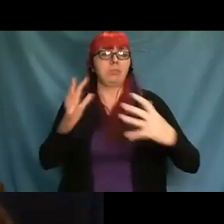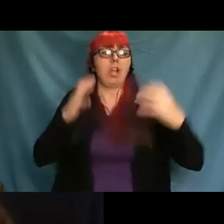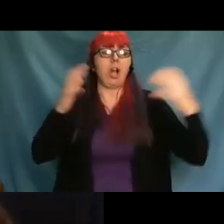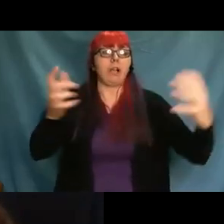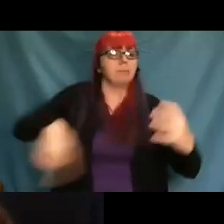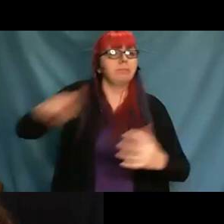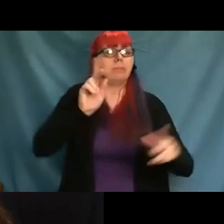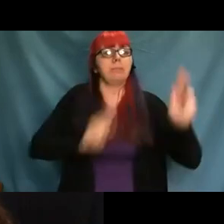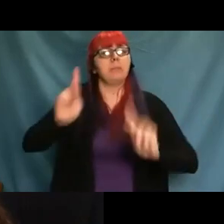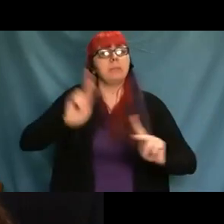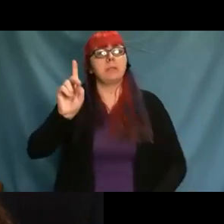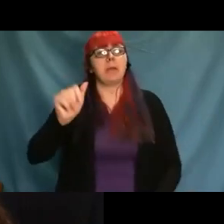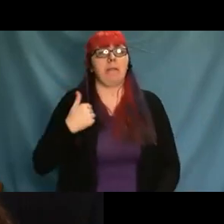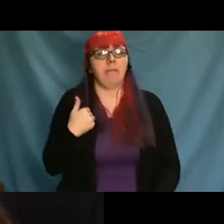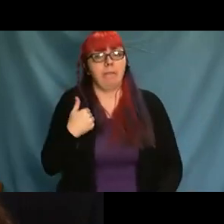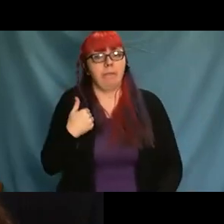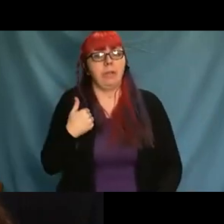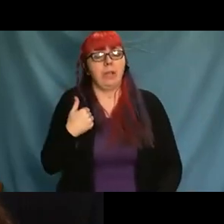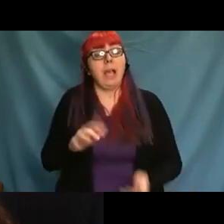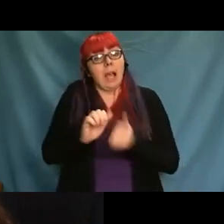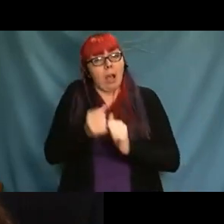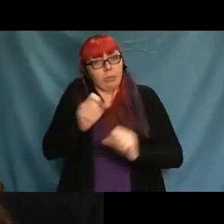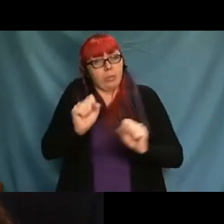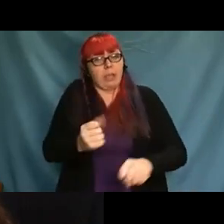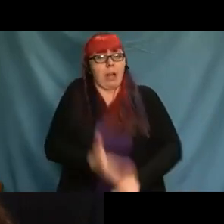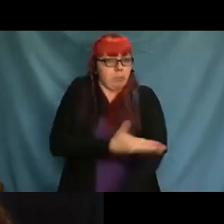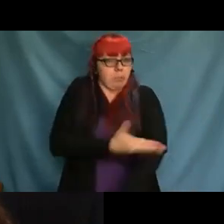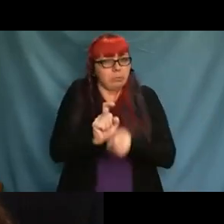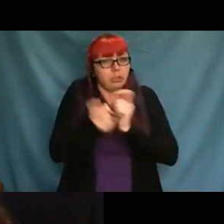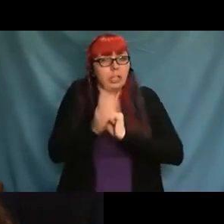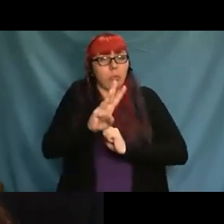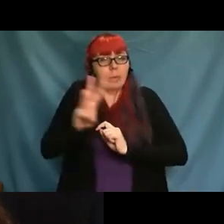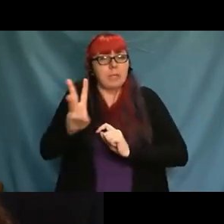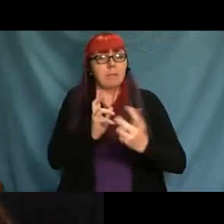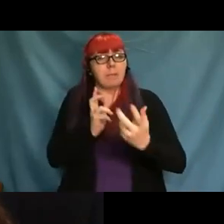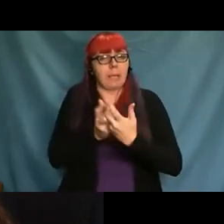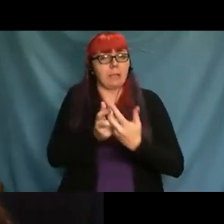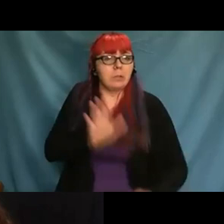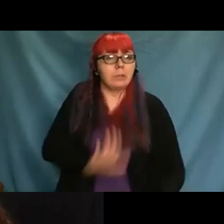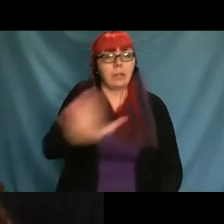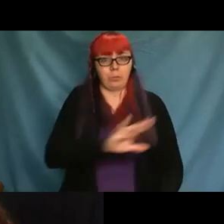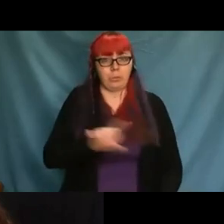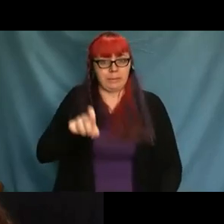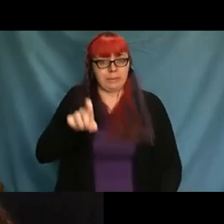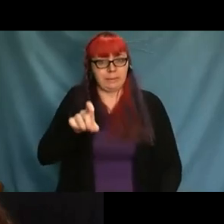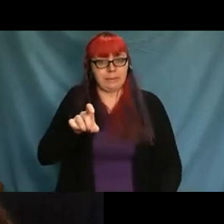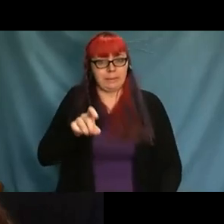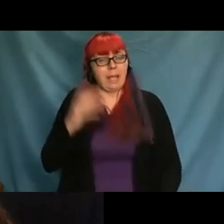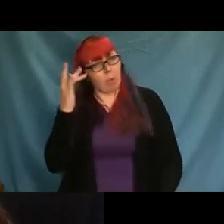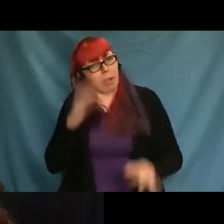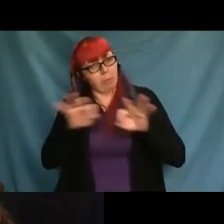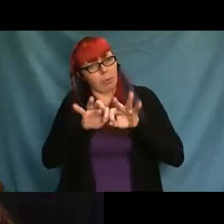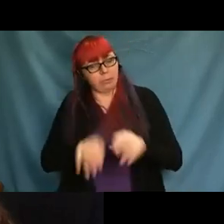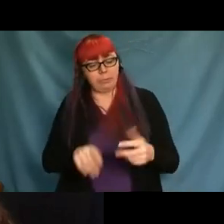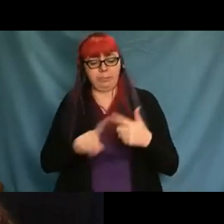can change both your website and your content in order to do that. Then I'll talk a little bit about the future because Sage